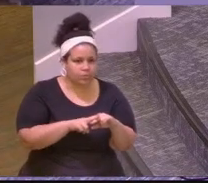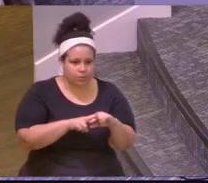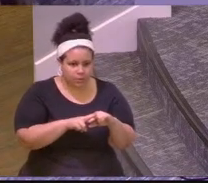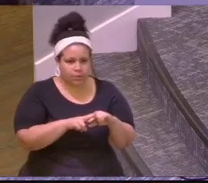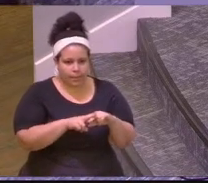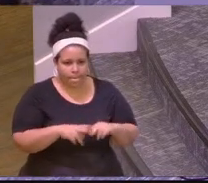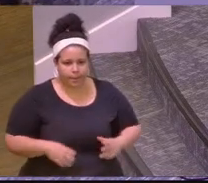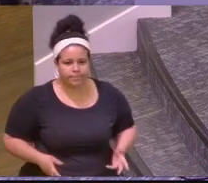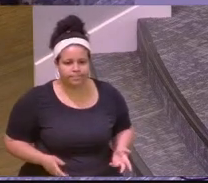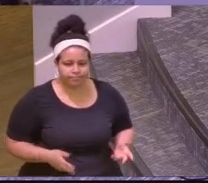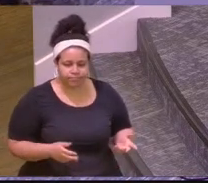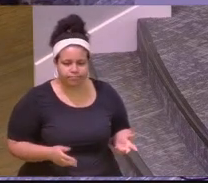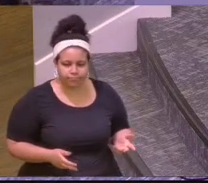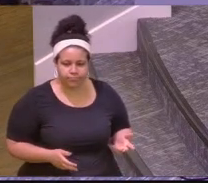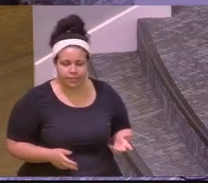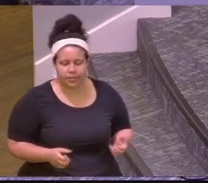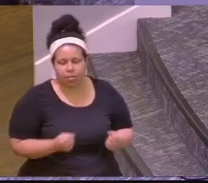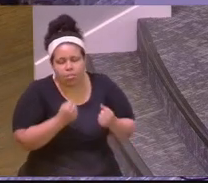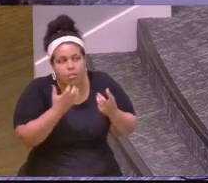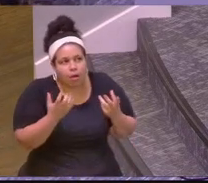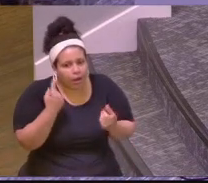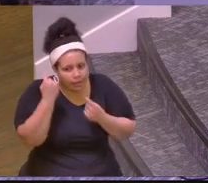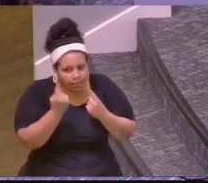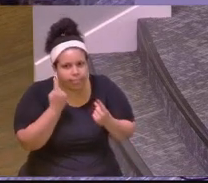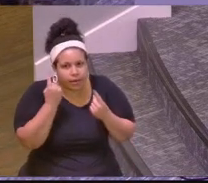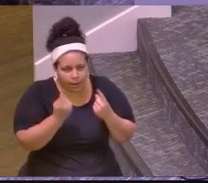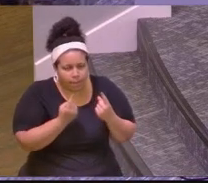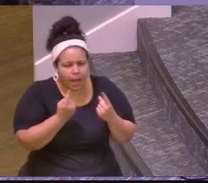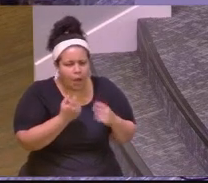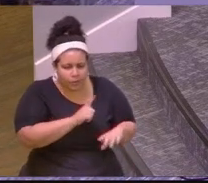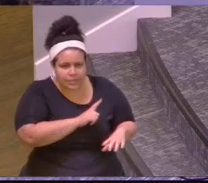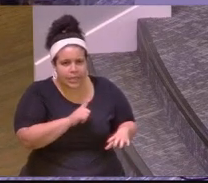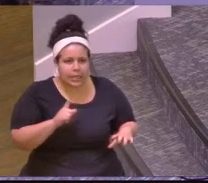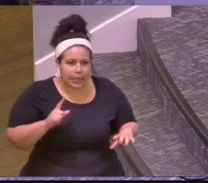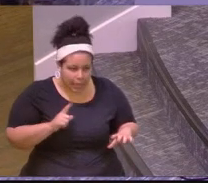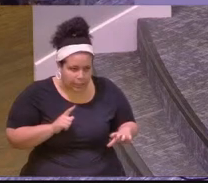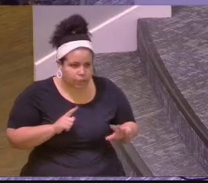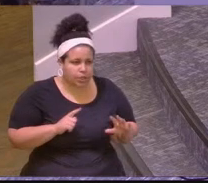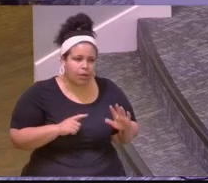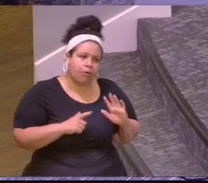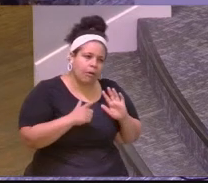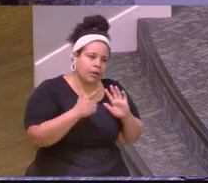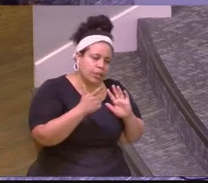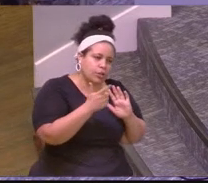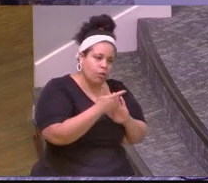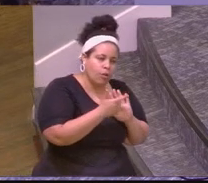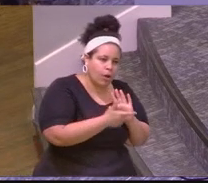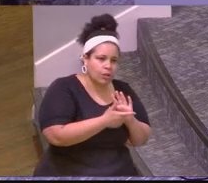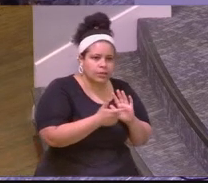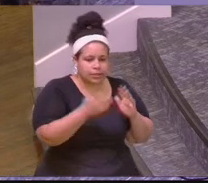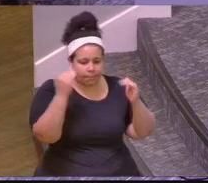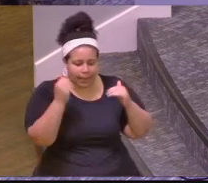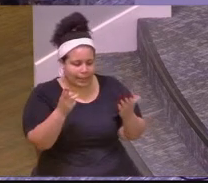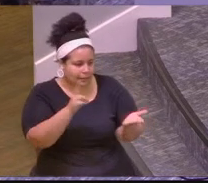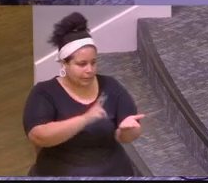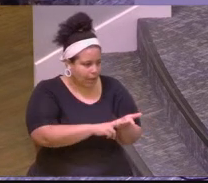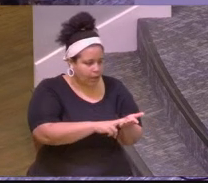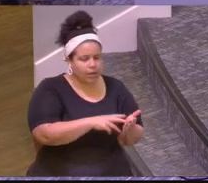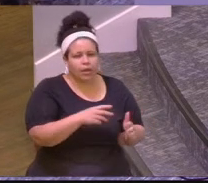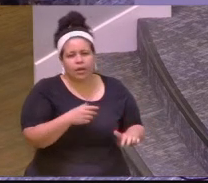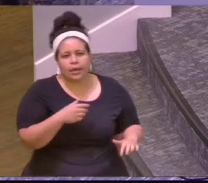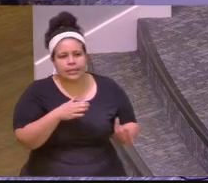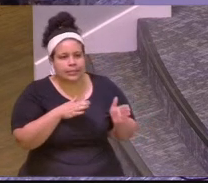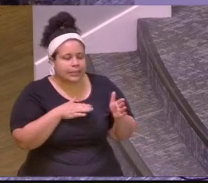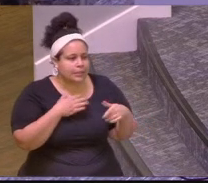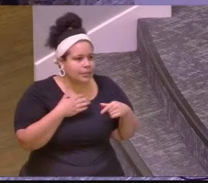there is a lot to think about, and with the legislation that we're expecting the governor to sign, I think that I'm anxious to hear how the